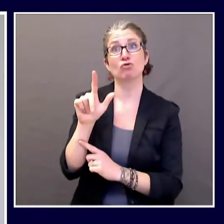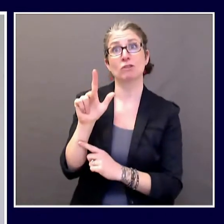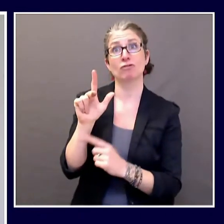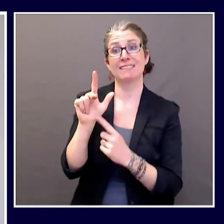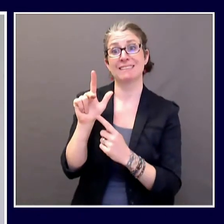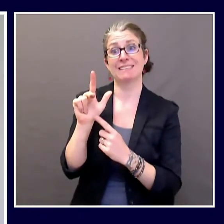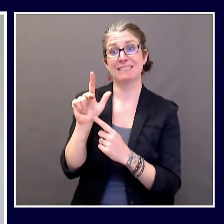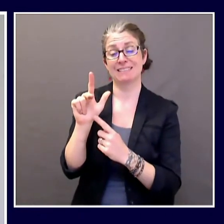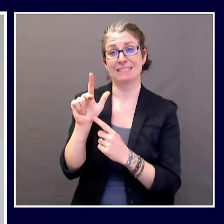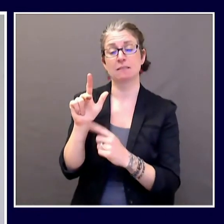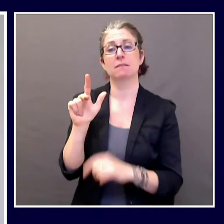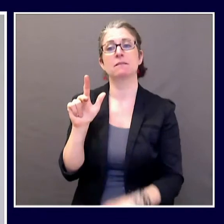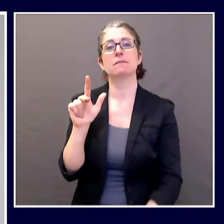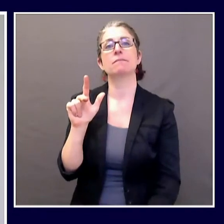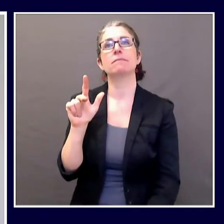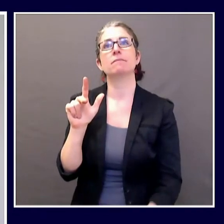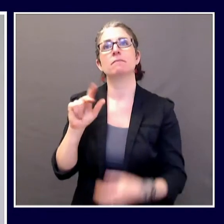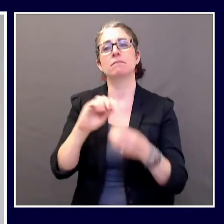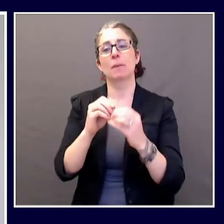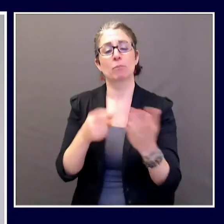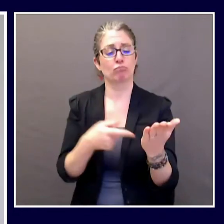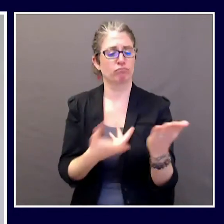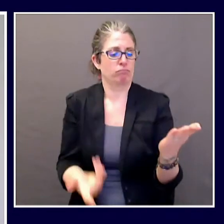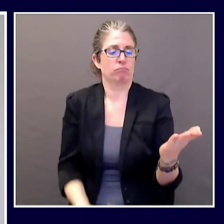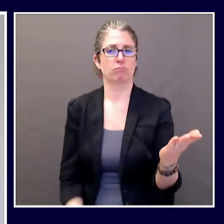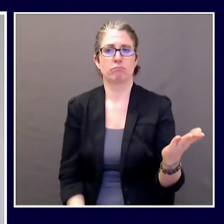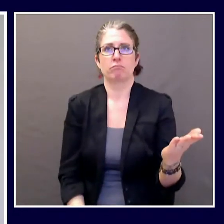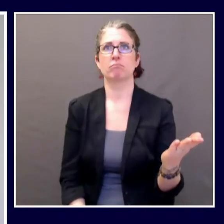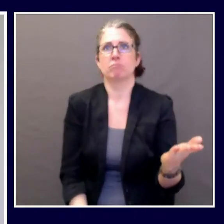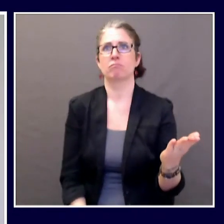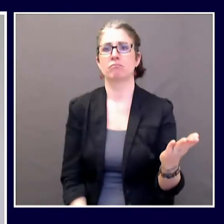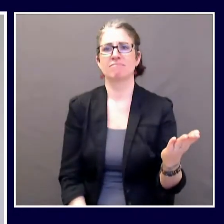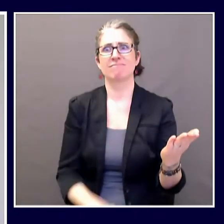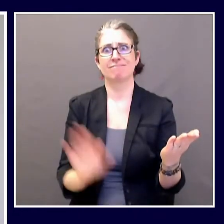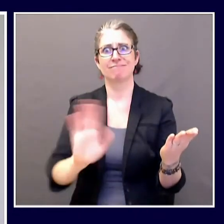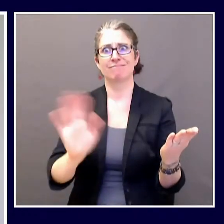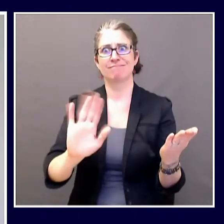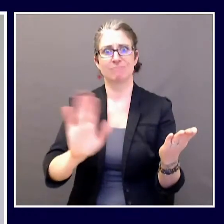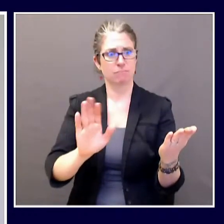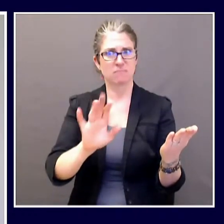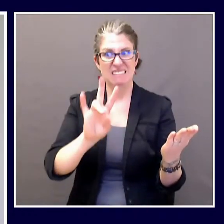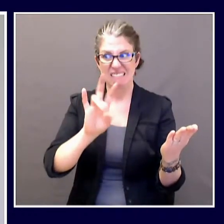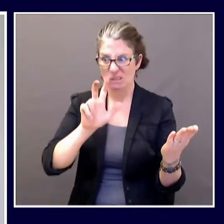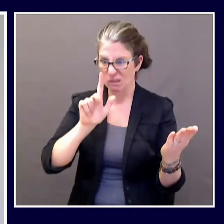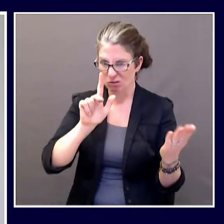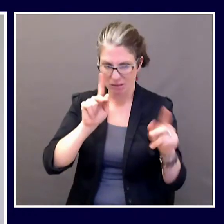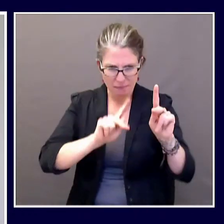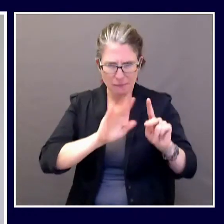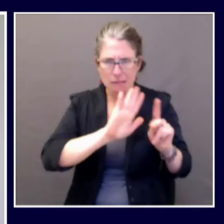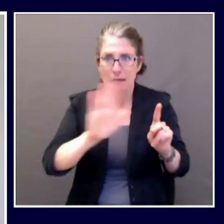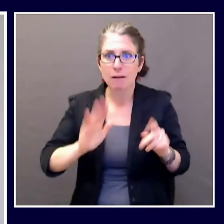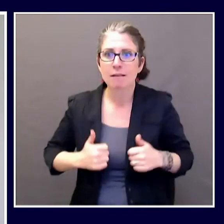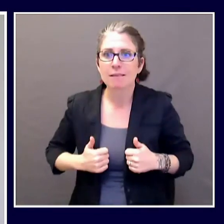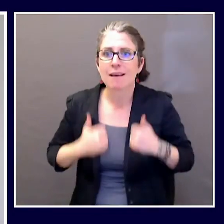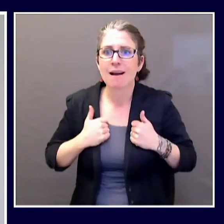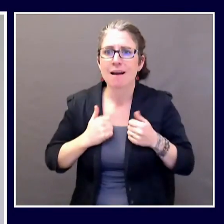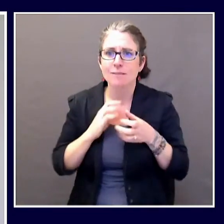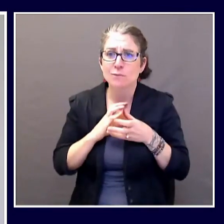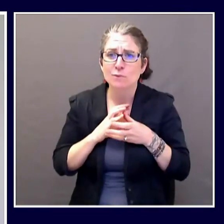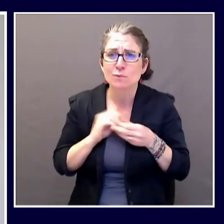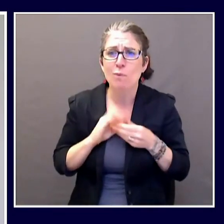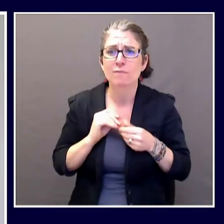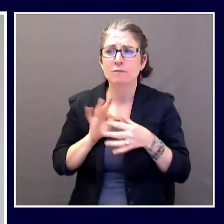sorrow, the grief, the loss that 723 families in Maine